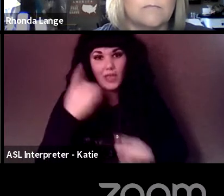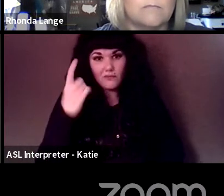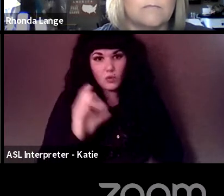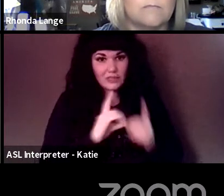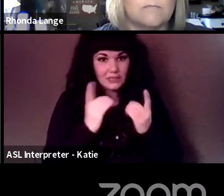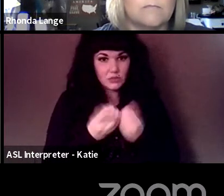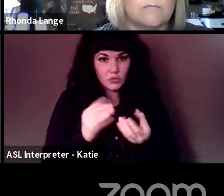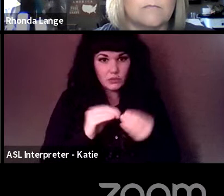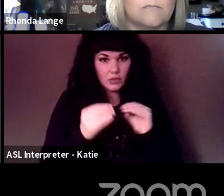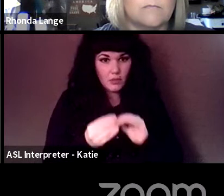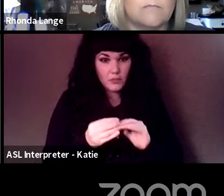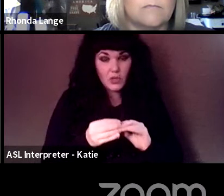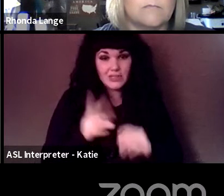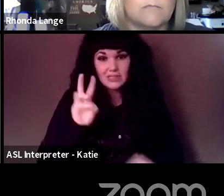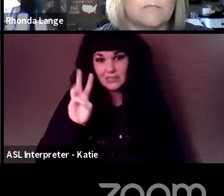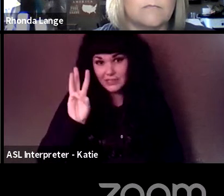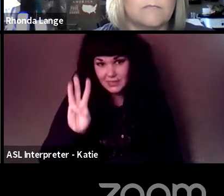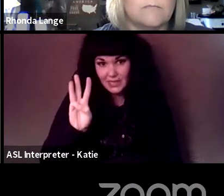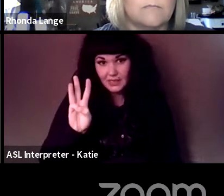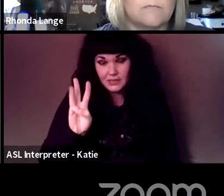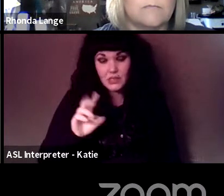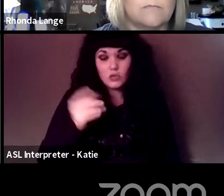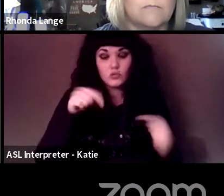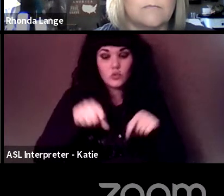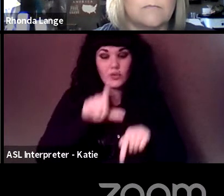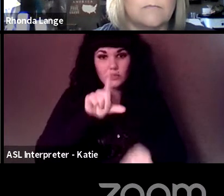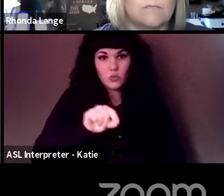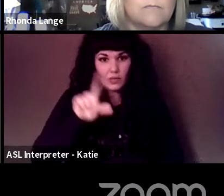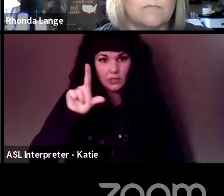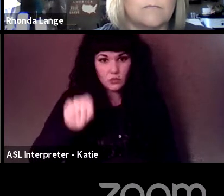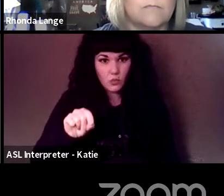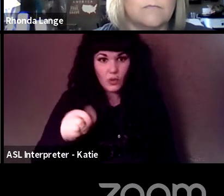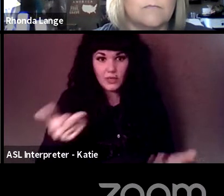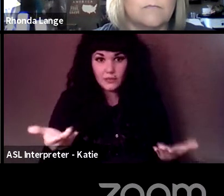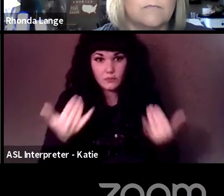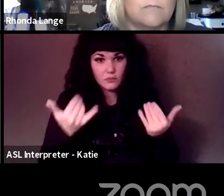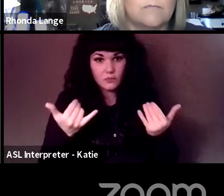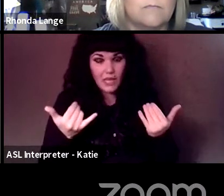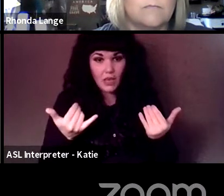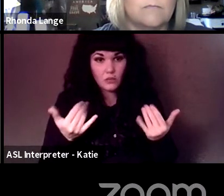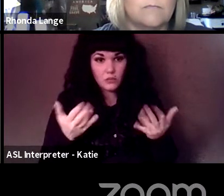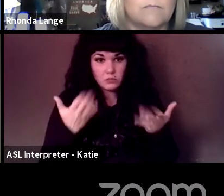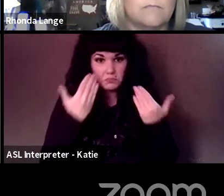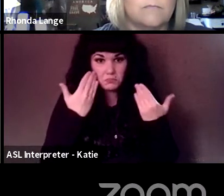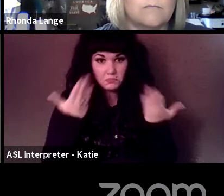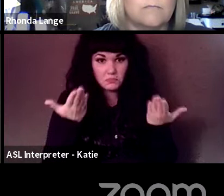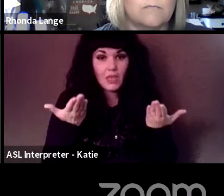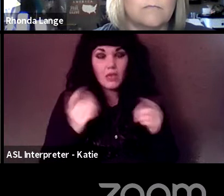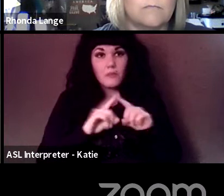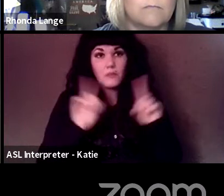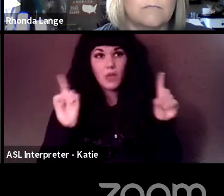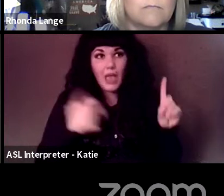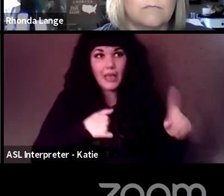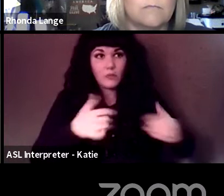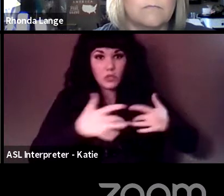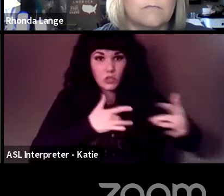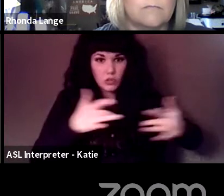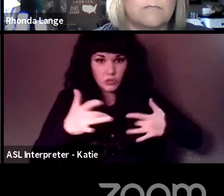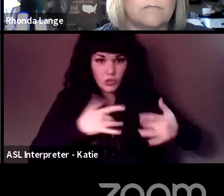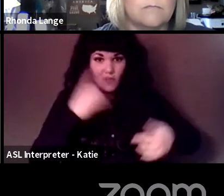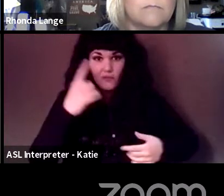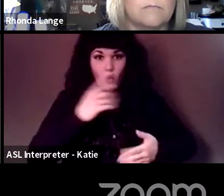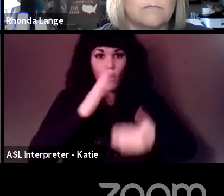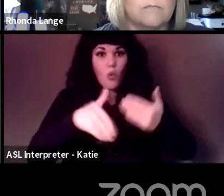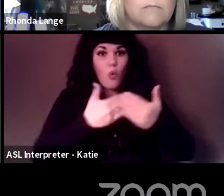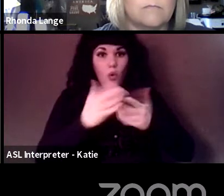at this time, I do not comment whether I do run or not, but my concern is for everyone who runs for